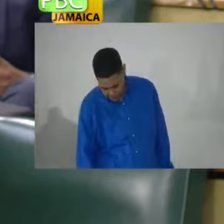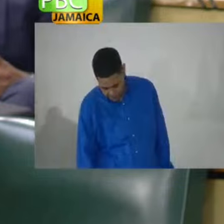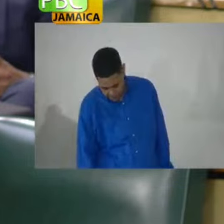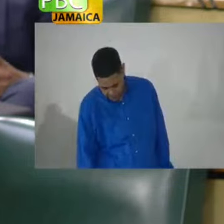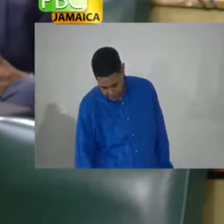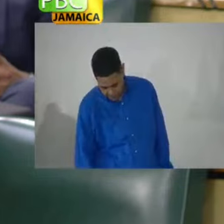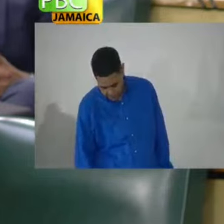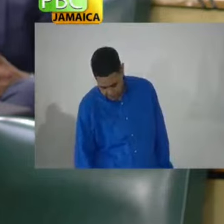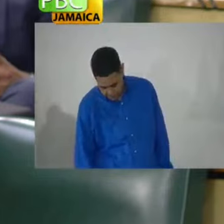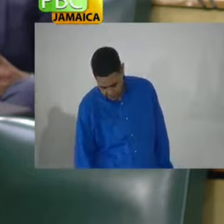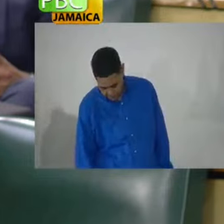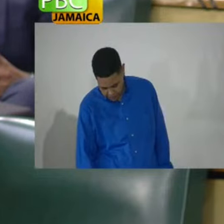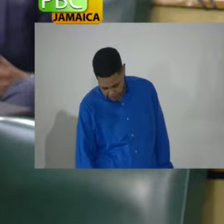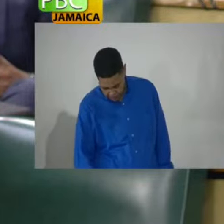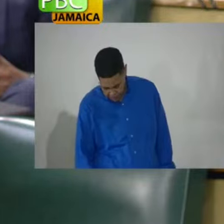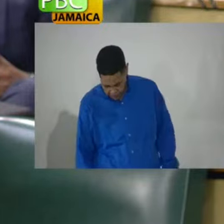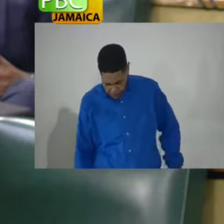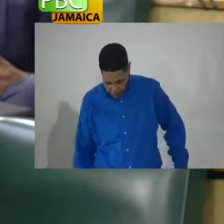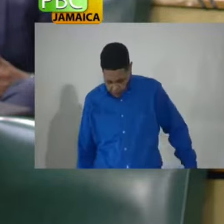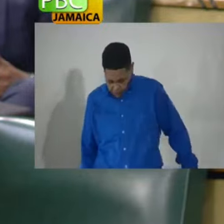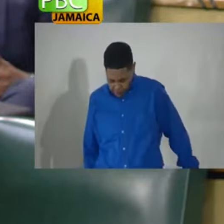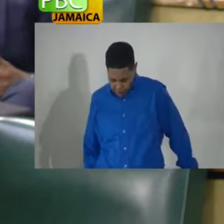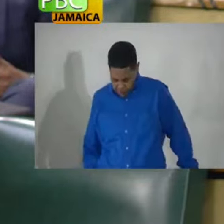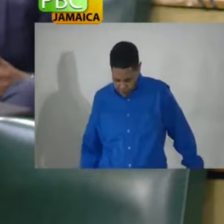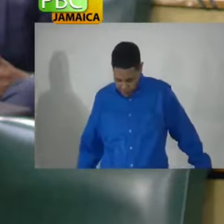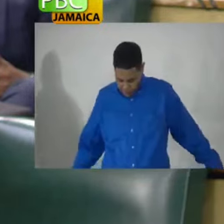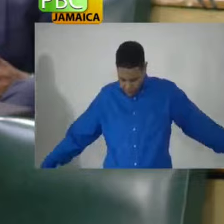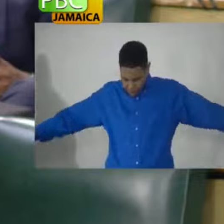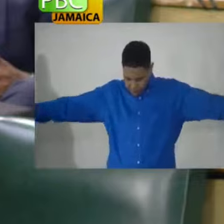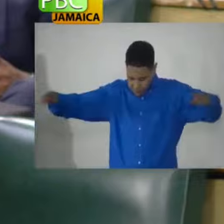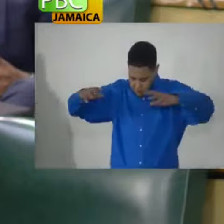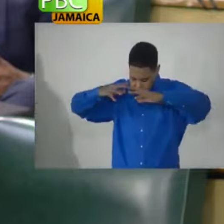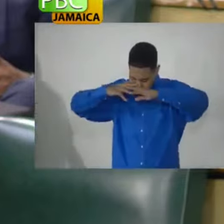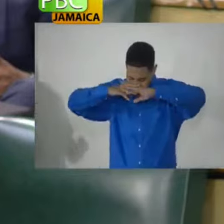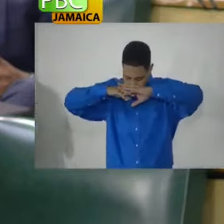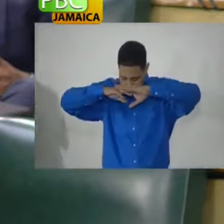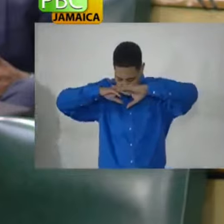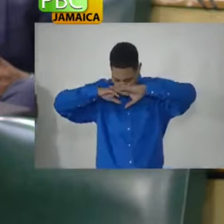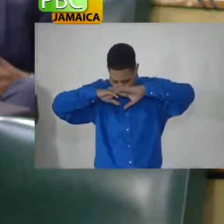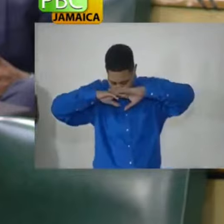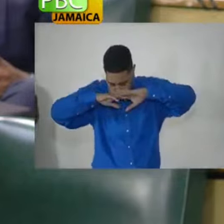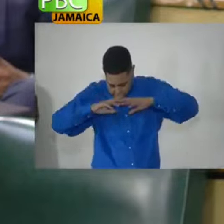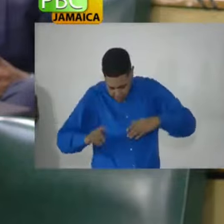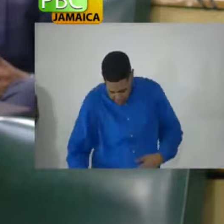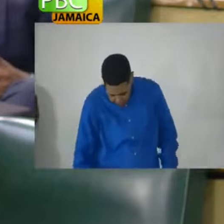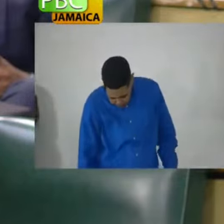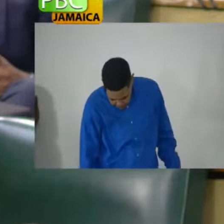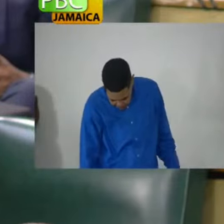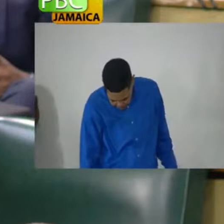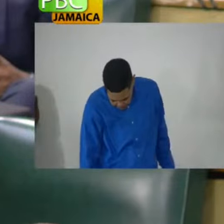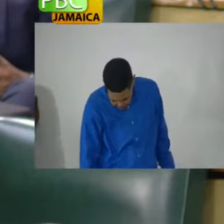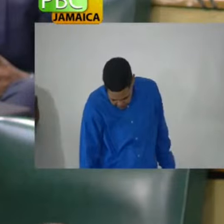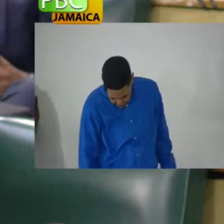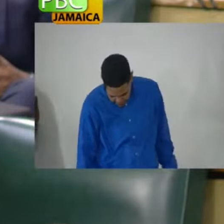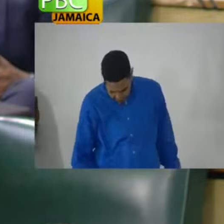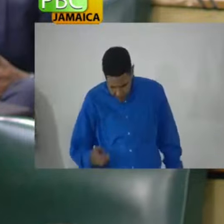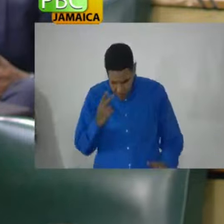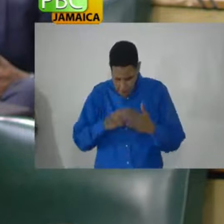both the opposition leader and the opposition spokesman and finance on